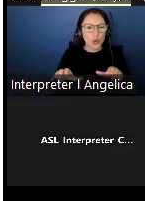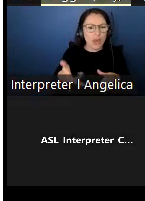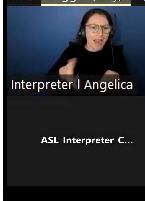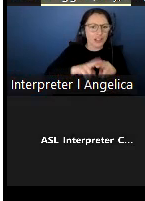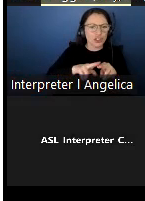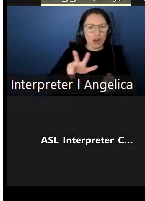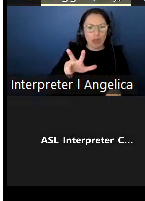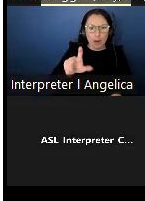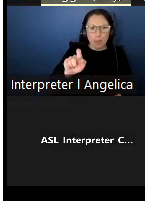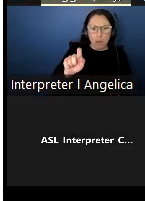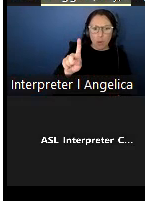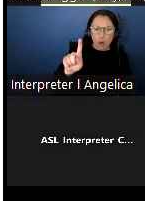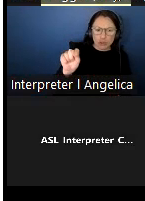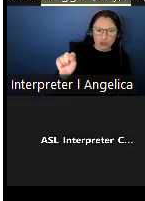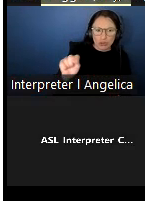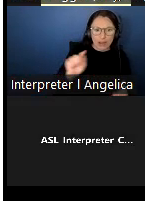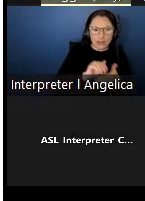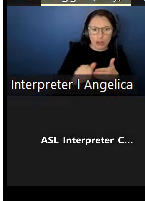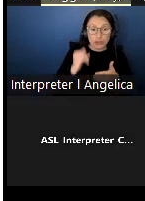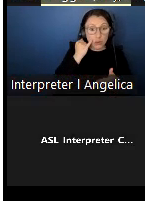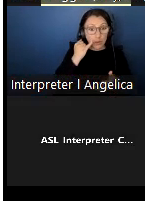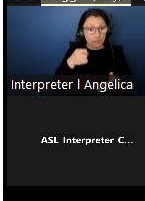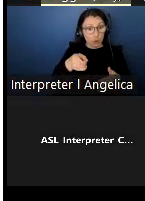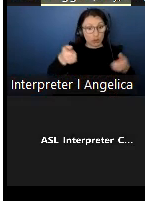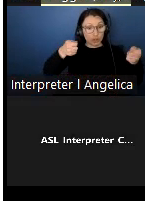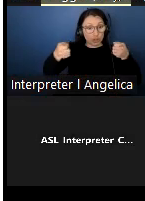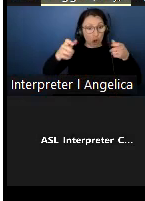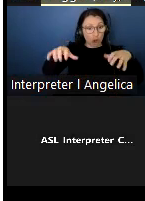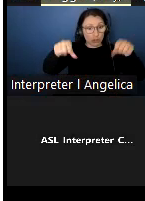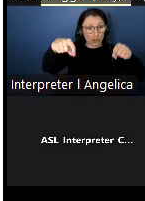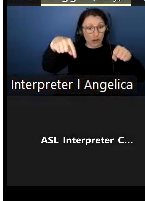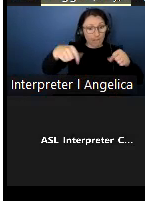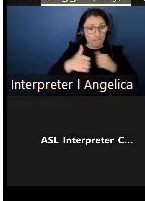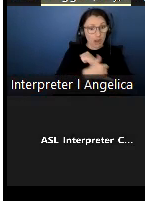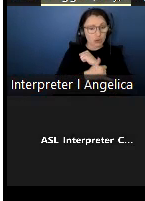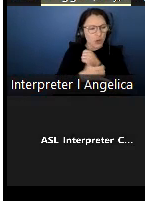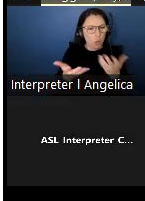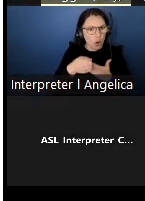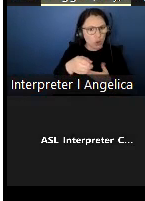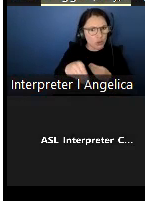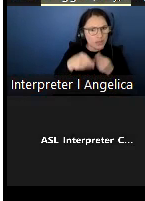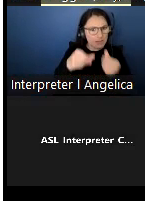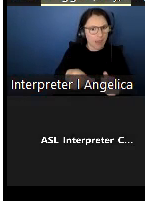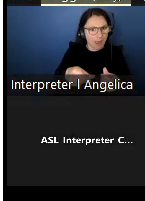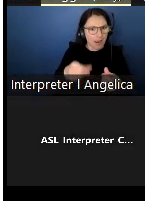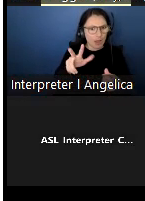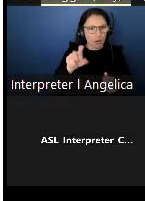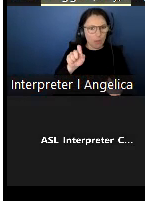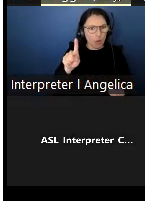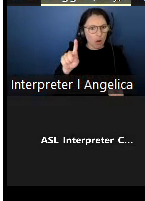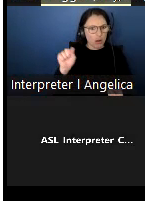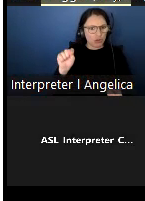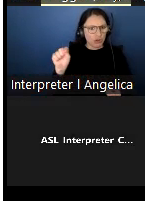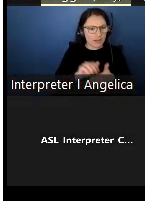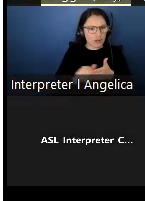for just a second, if you were in charge of the country, what you would spend $3.1 trillion on. For me, I'd probably spend it on